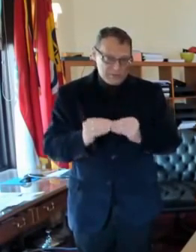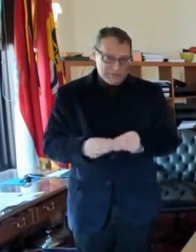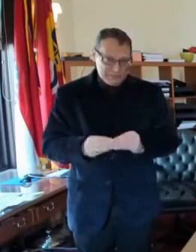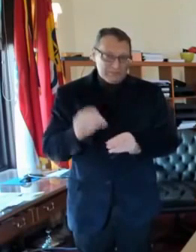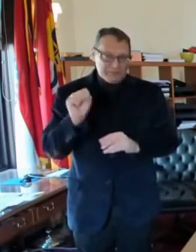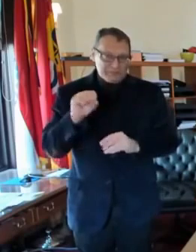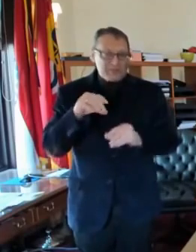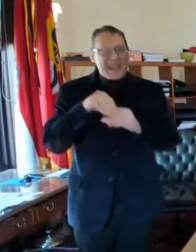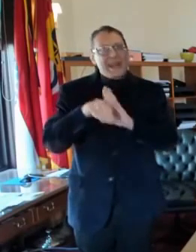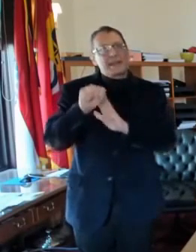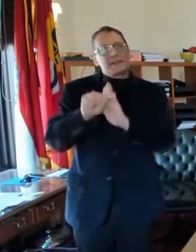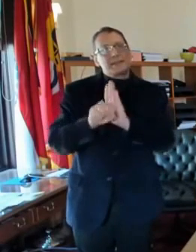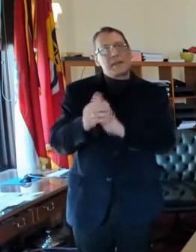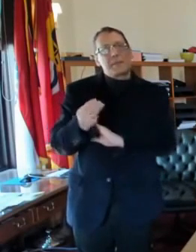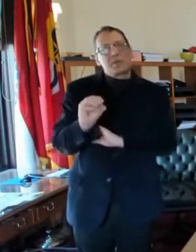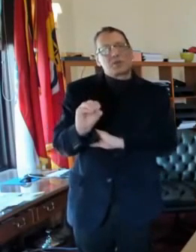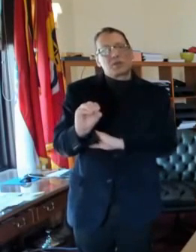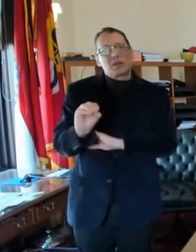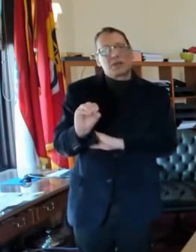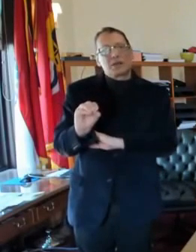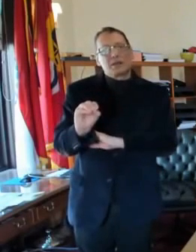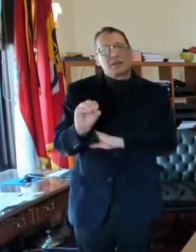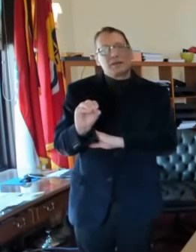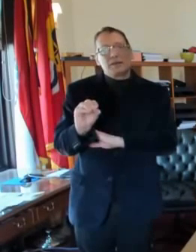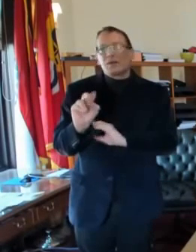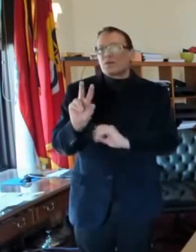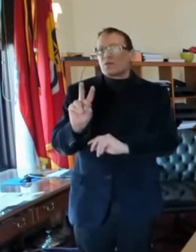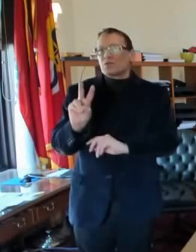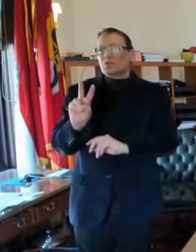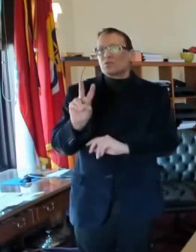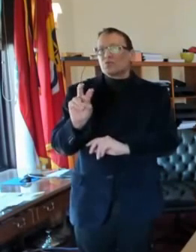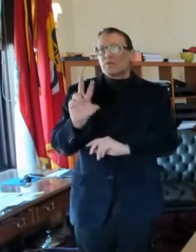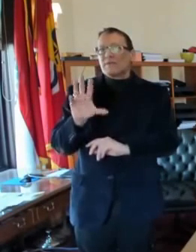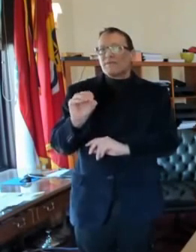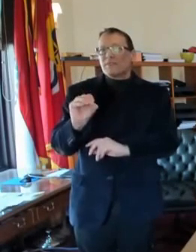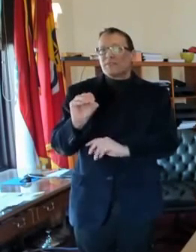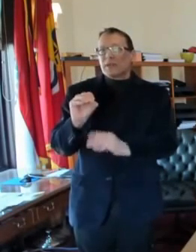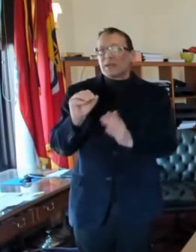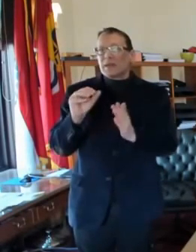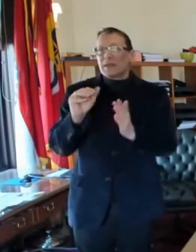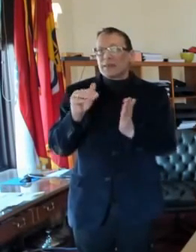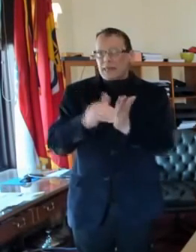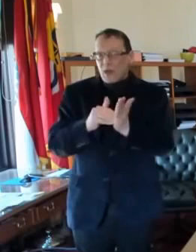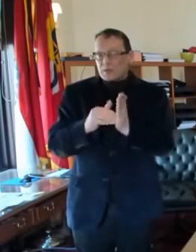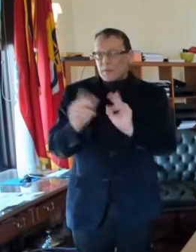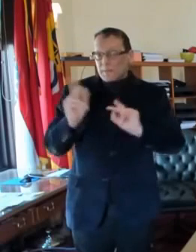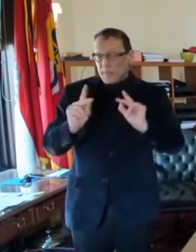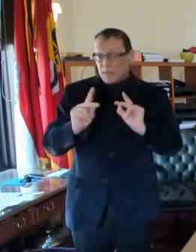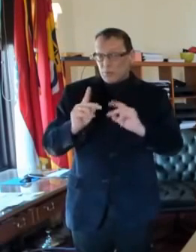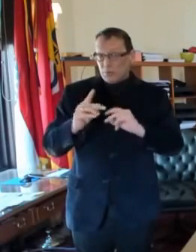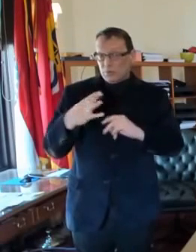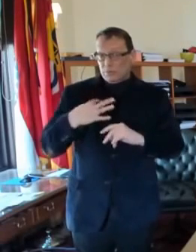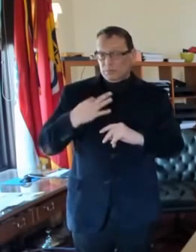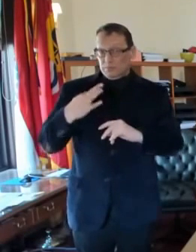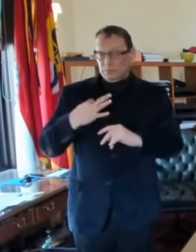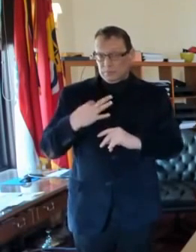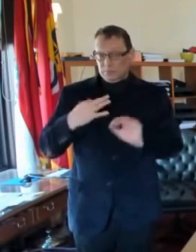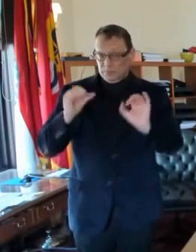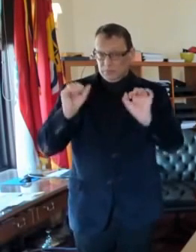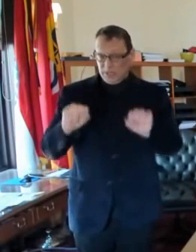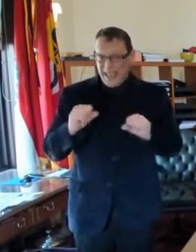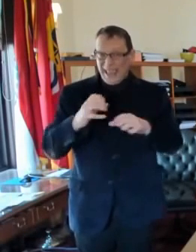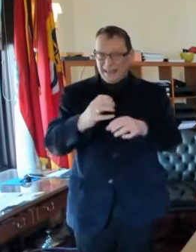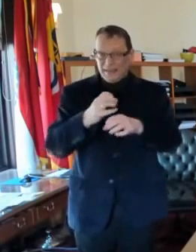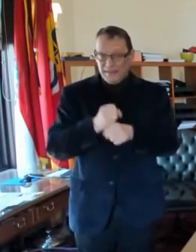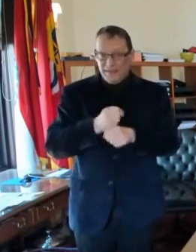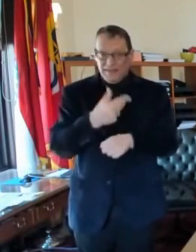in the state of Missouri almost 2.5 million people that are now eligible to receive the vaccine. Now, to